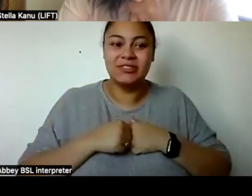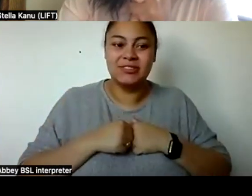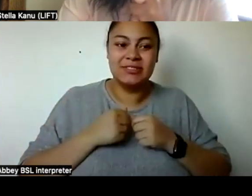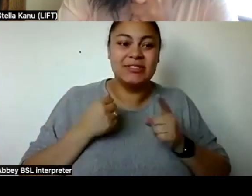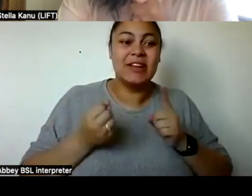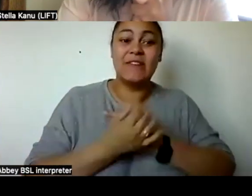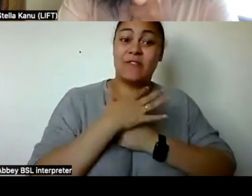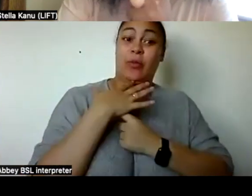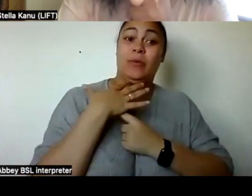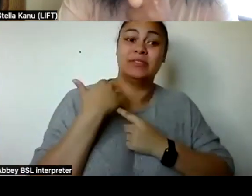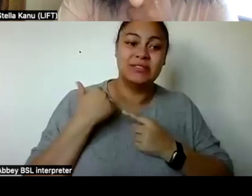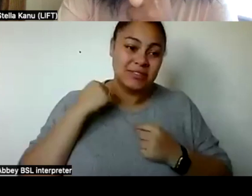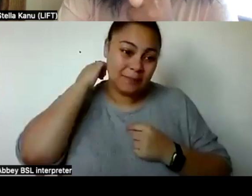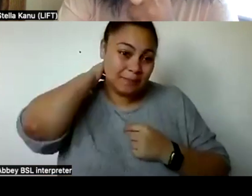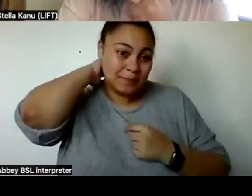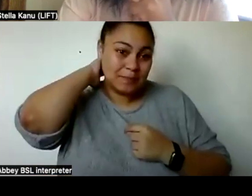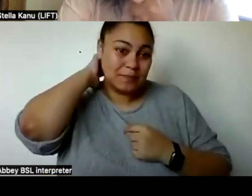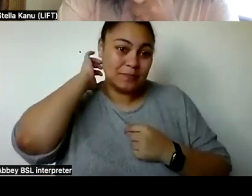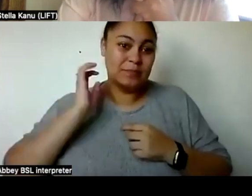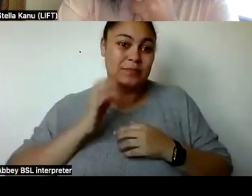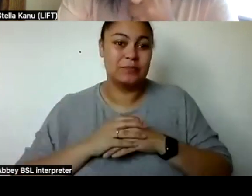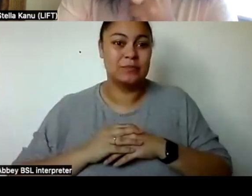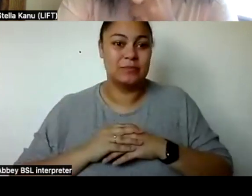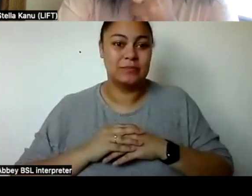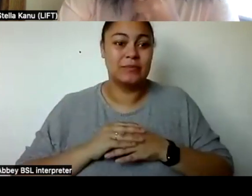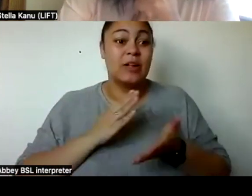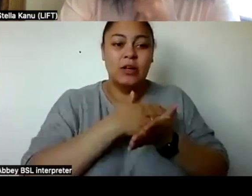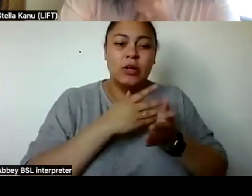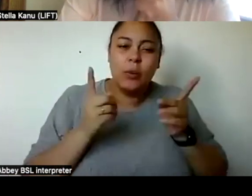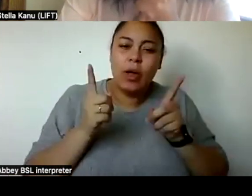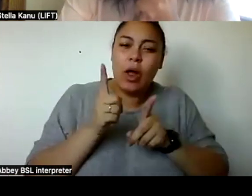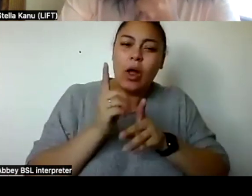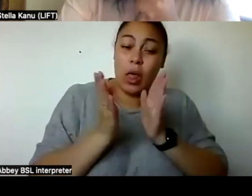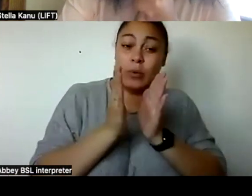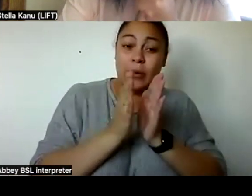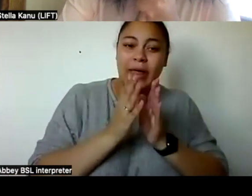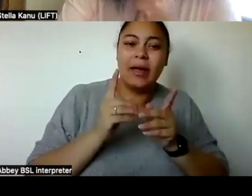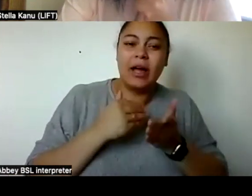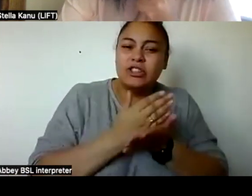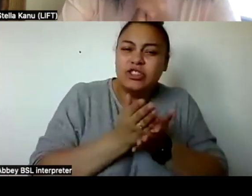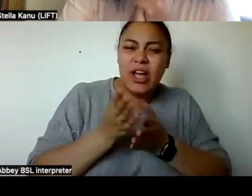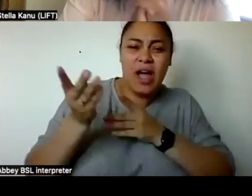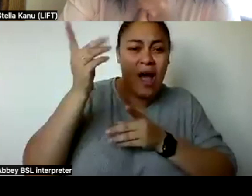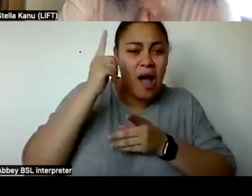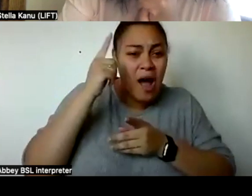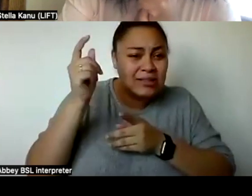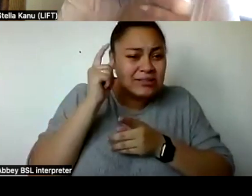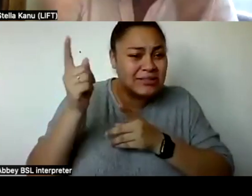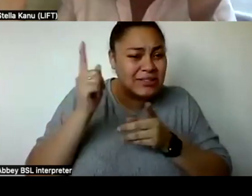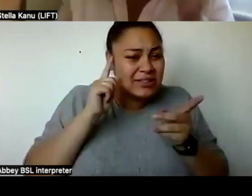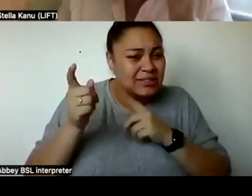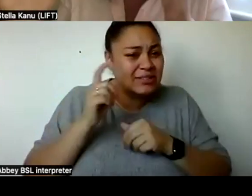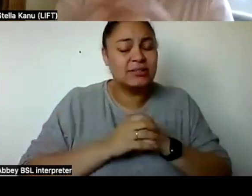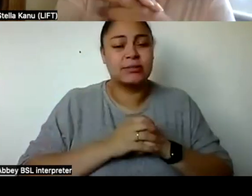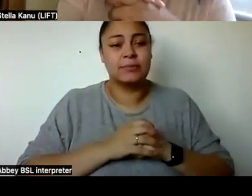program, and been able to work really closely and share ideas and knowledge and dissemination with